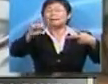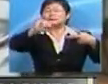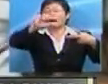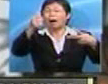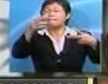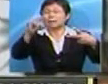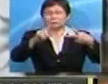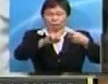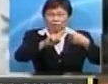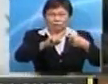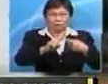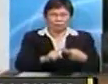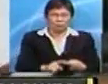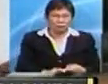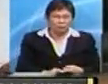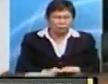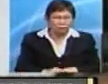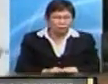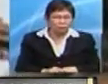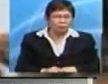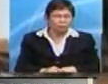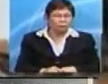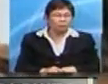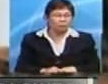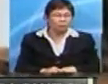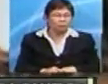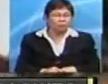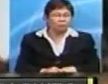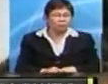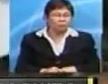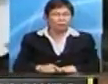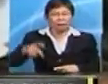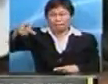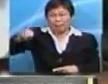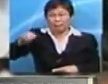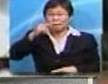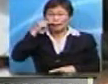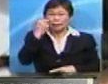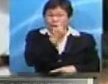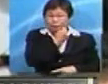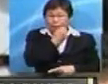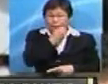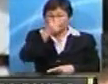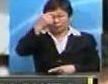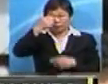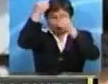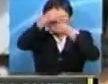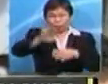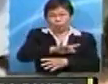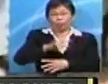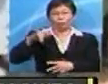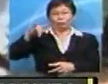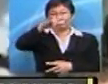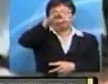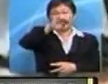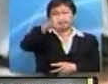one. It has been more than a week since Prime Minister Najib announced that the flight path of MH370